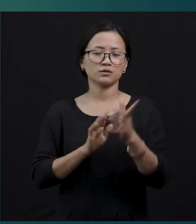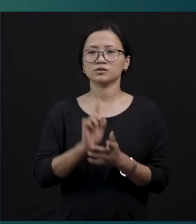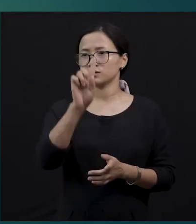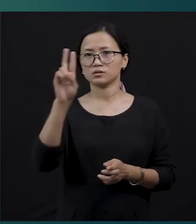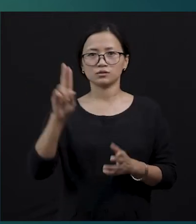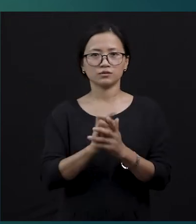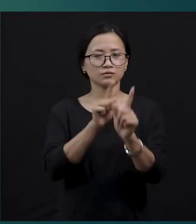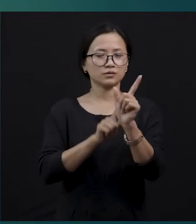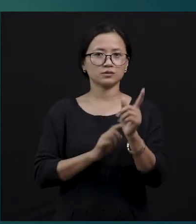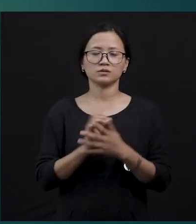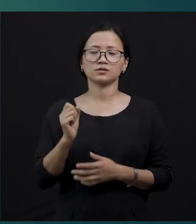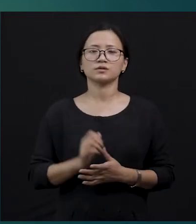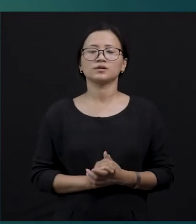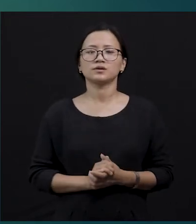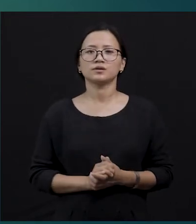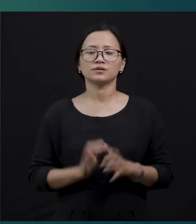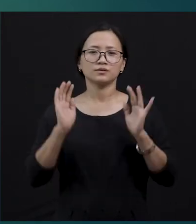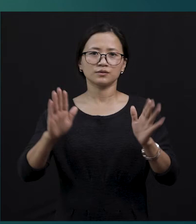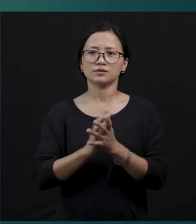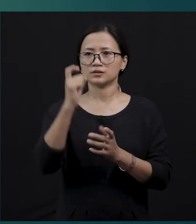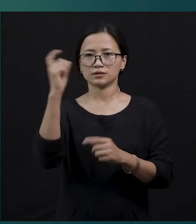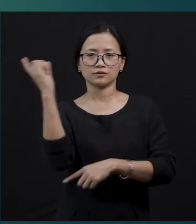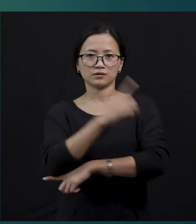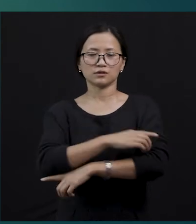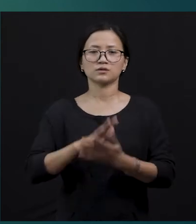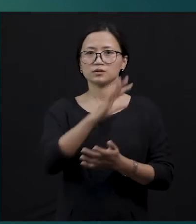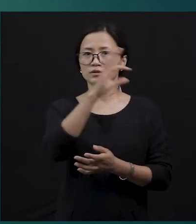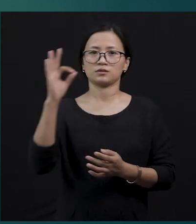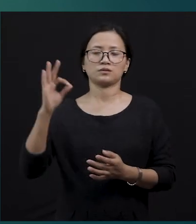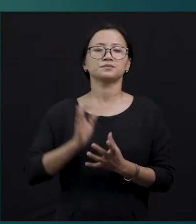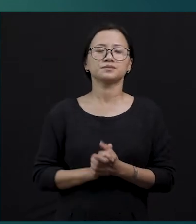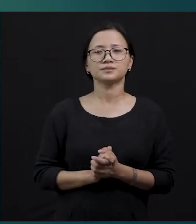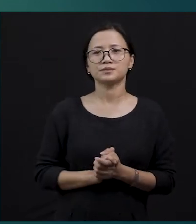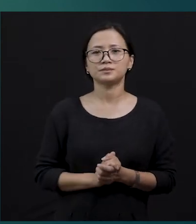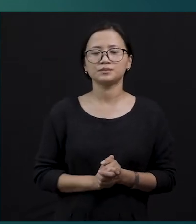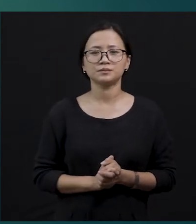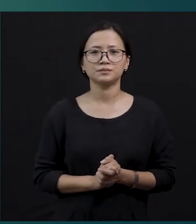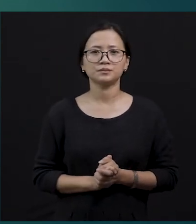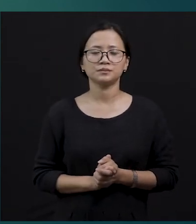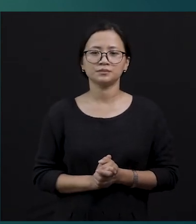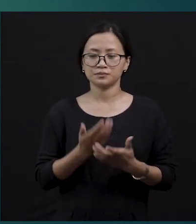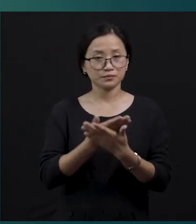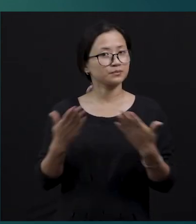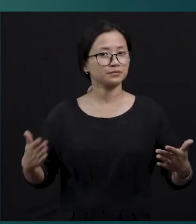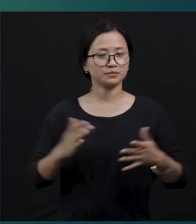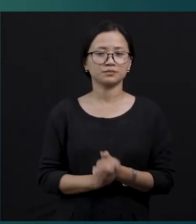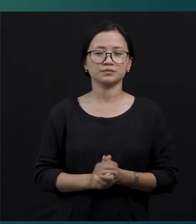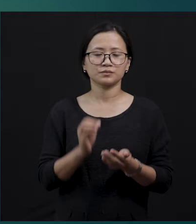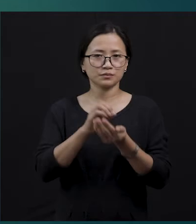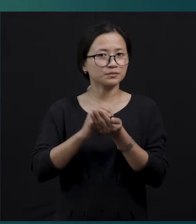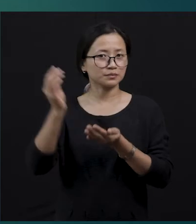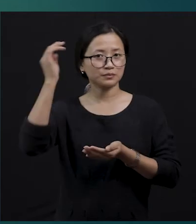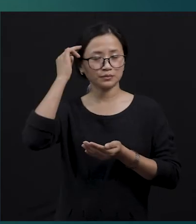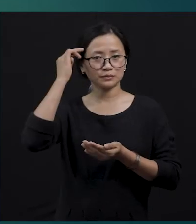have 12 months in a year, right? Then we have 7 days in a week, right? Okay, these things you need to keep it